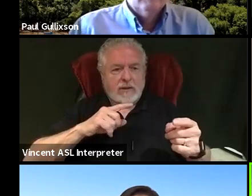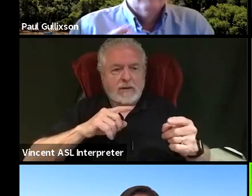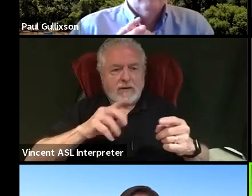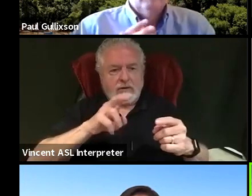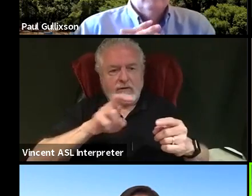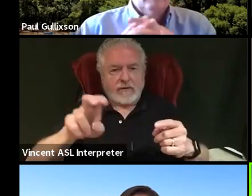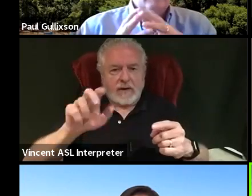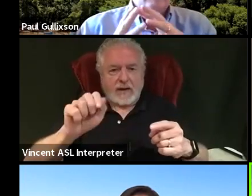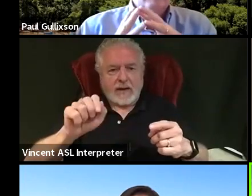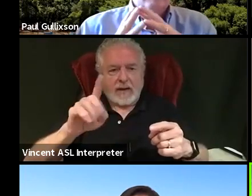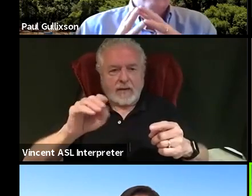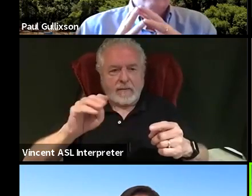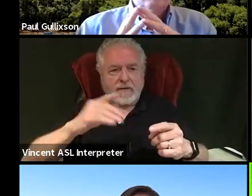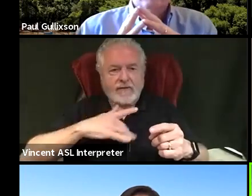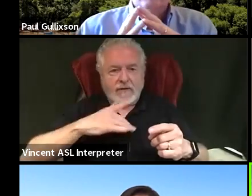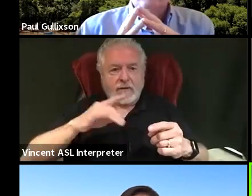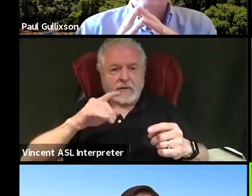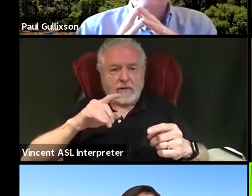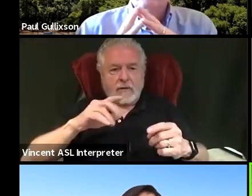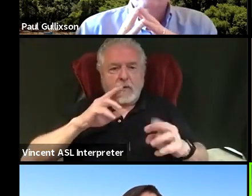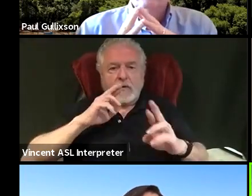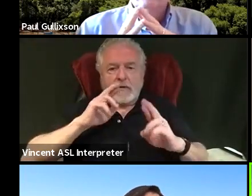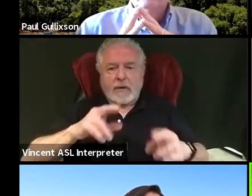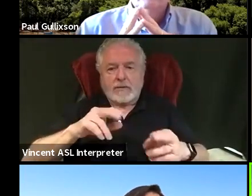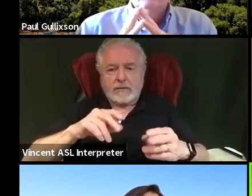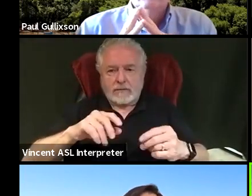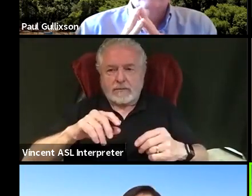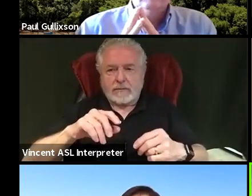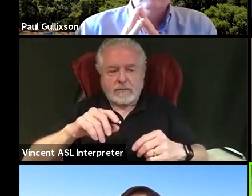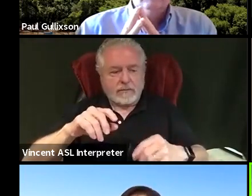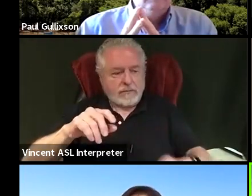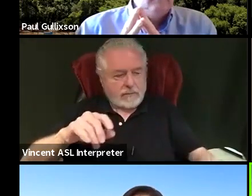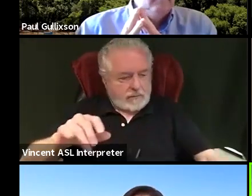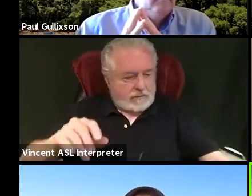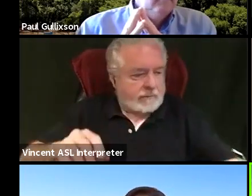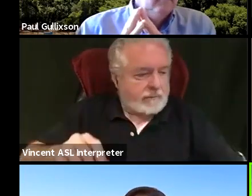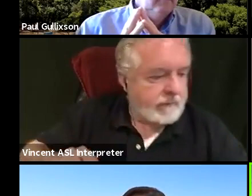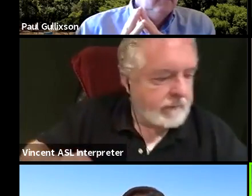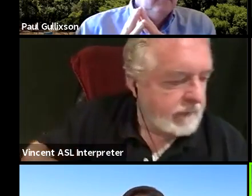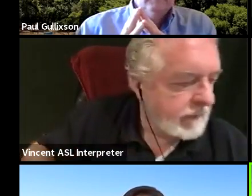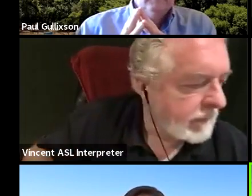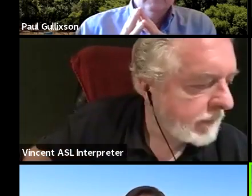that to Adam, who might be able to respond better for that. Adam?